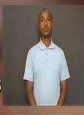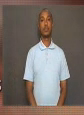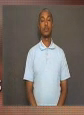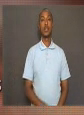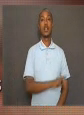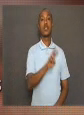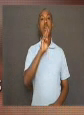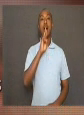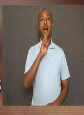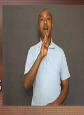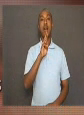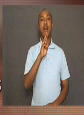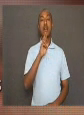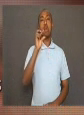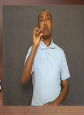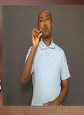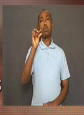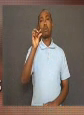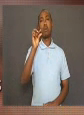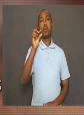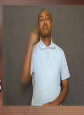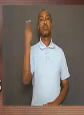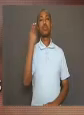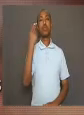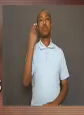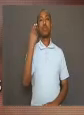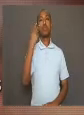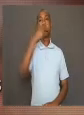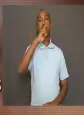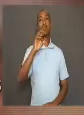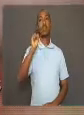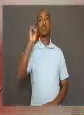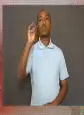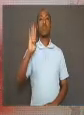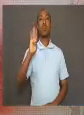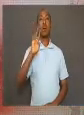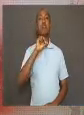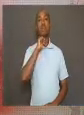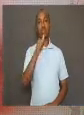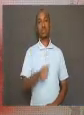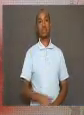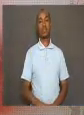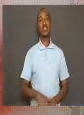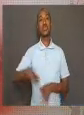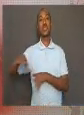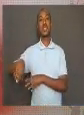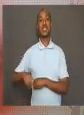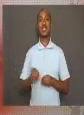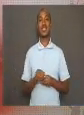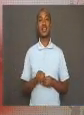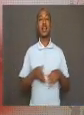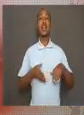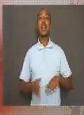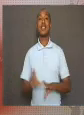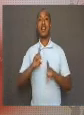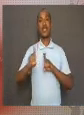There are quite a lot of uses for sulfuric acid, are there not? Students, let us